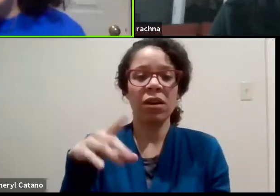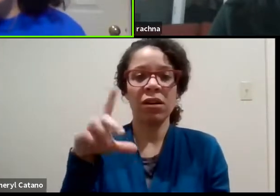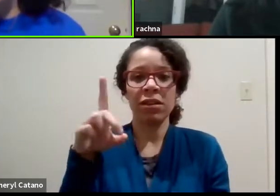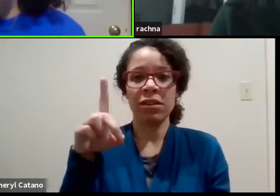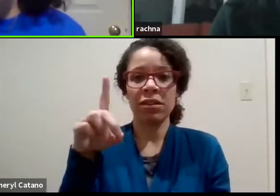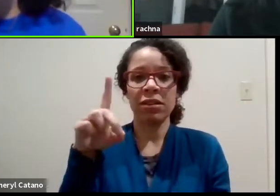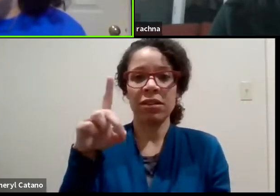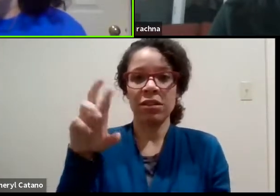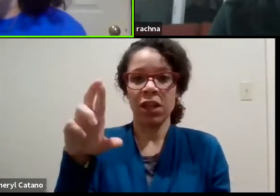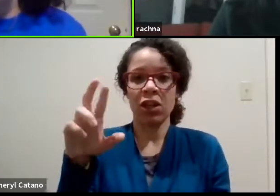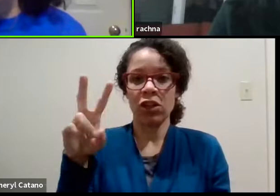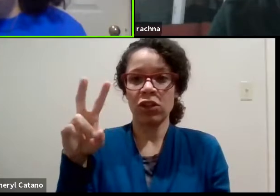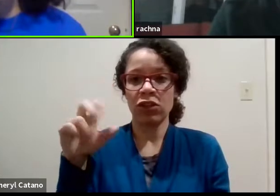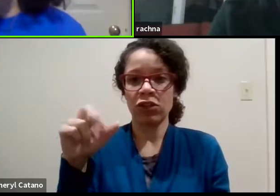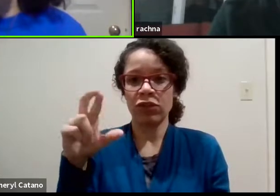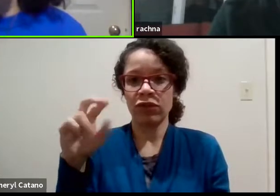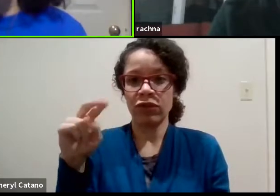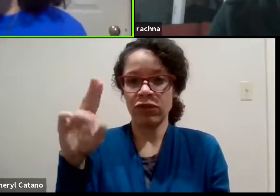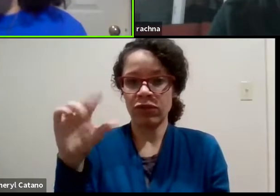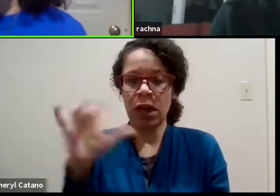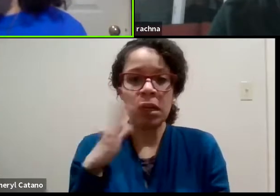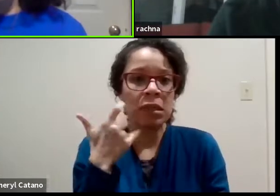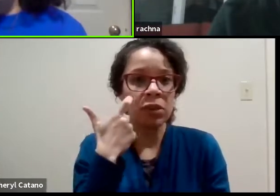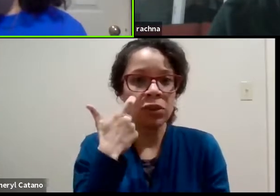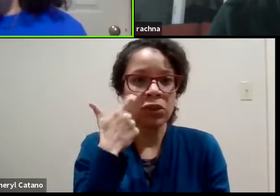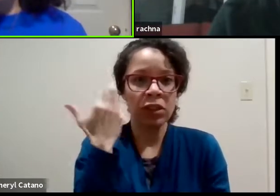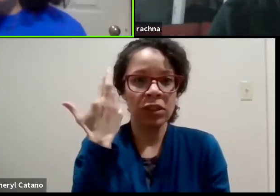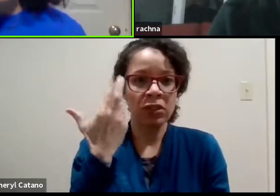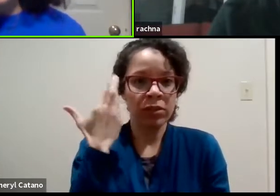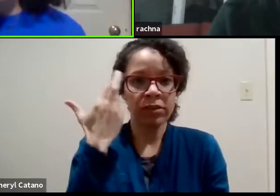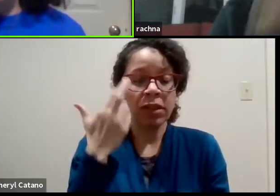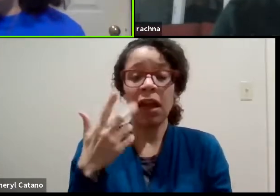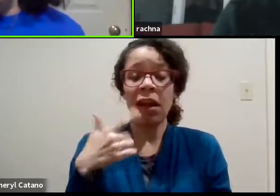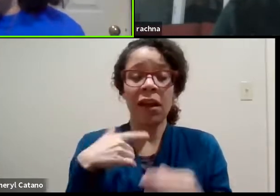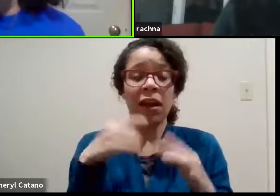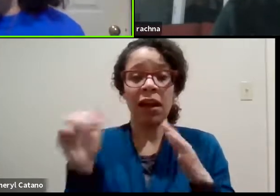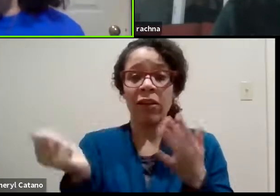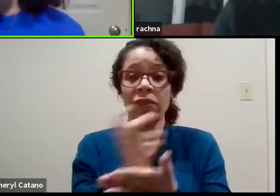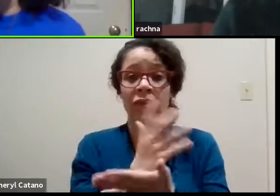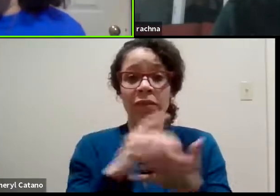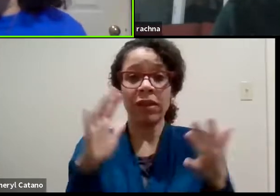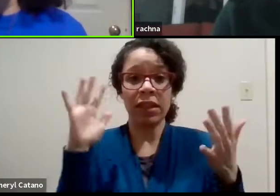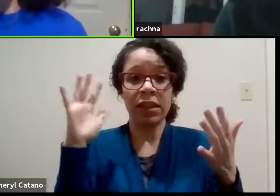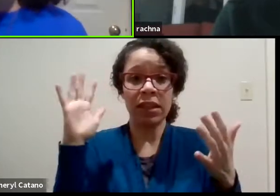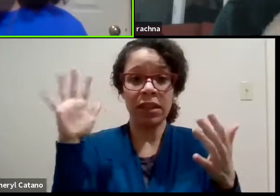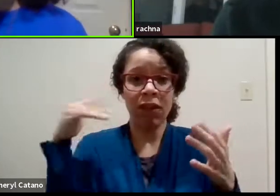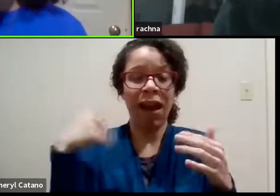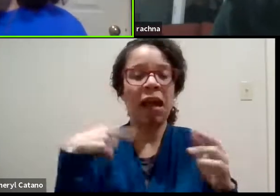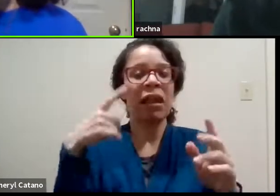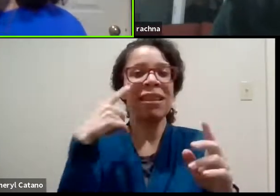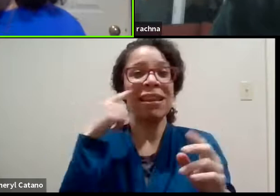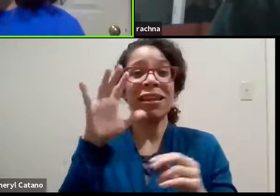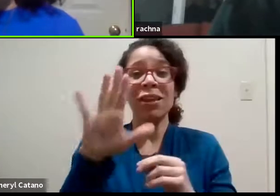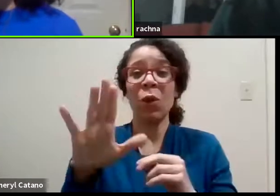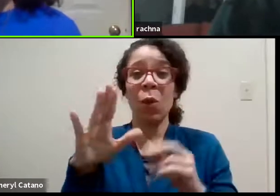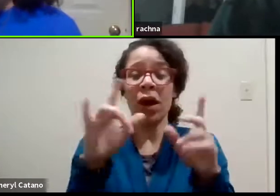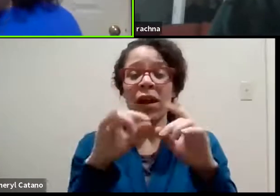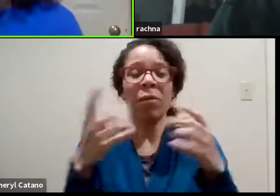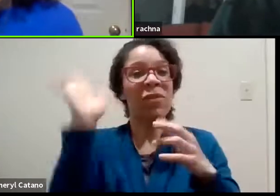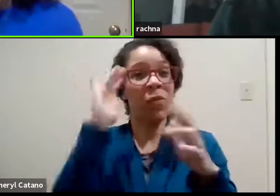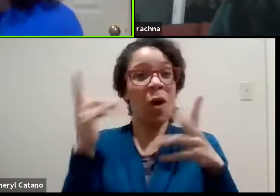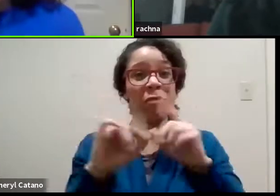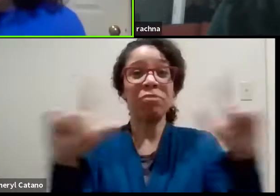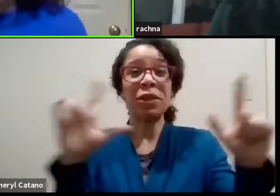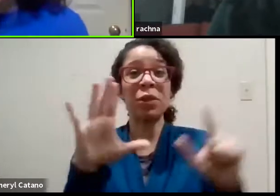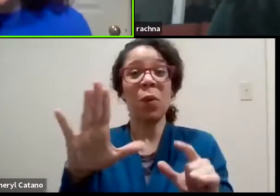Varnia. And I just realized that in the midst of all the crazy, I think I closed your bio. So, uh, I'm